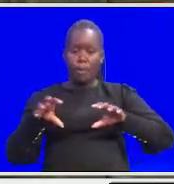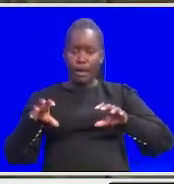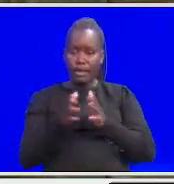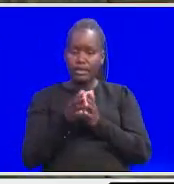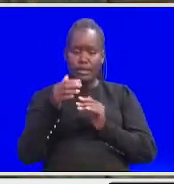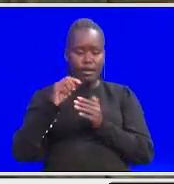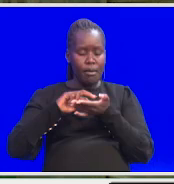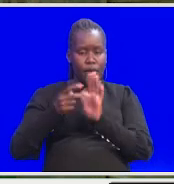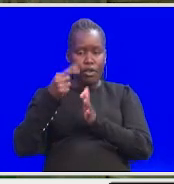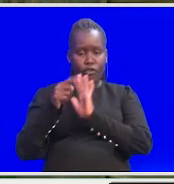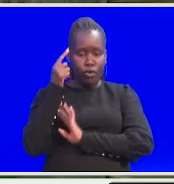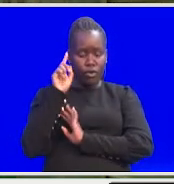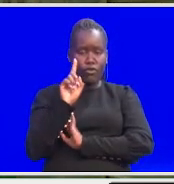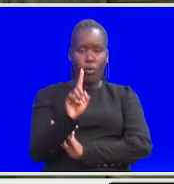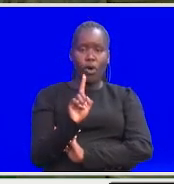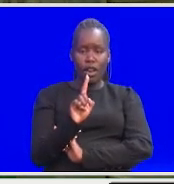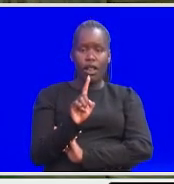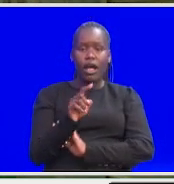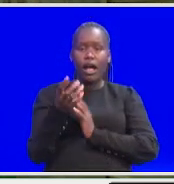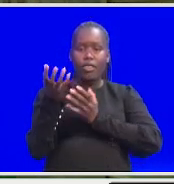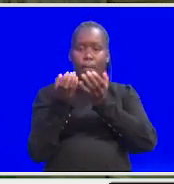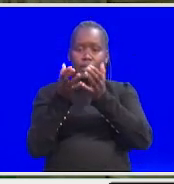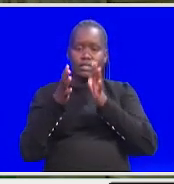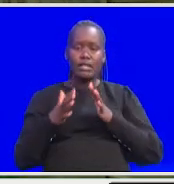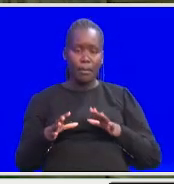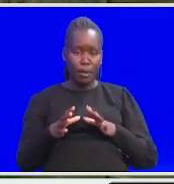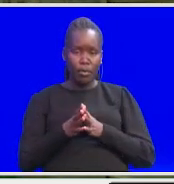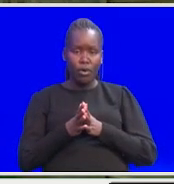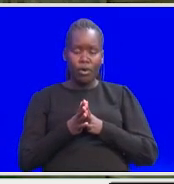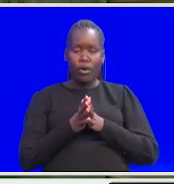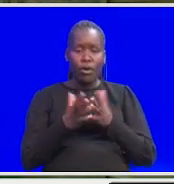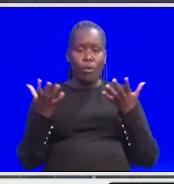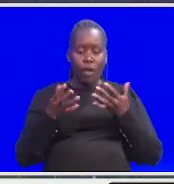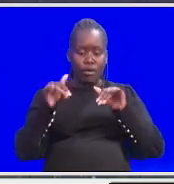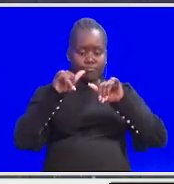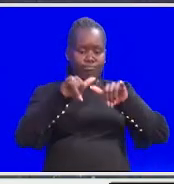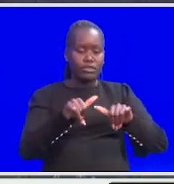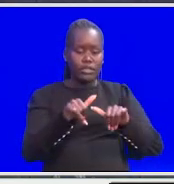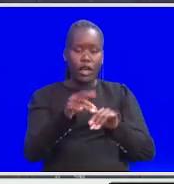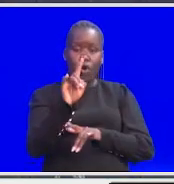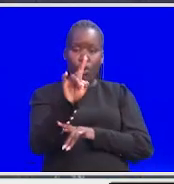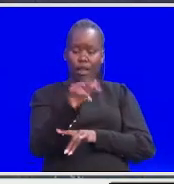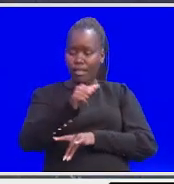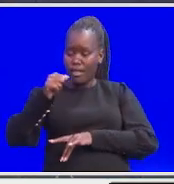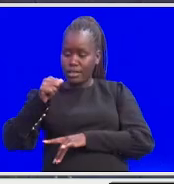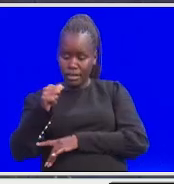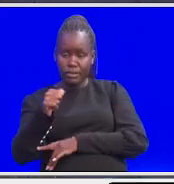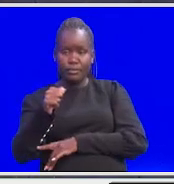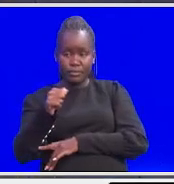meant for one and the same traders, who remain torn on where to stay. On one hand